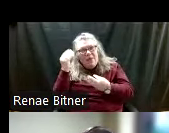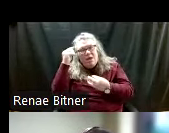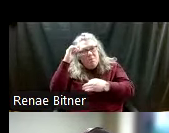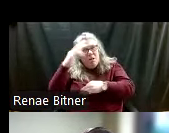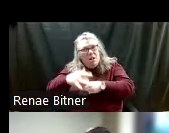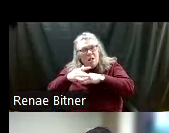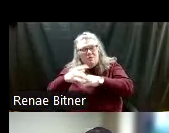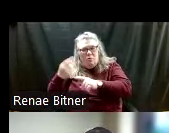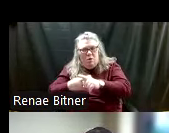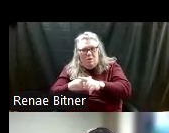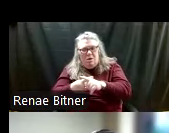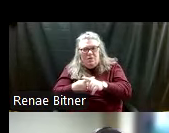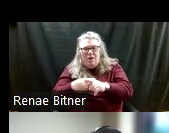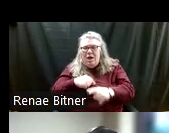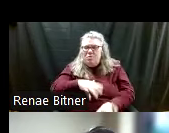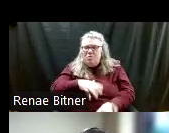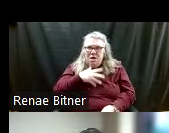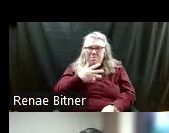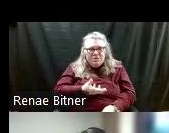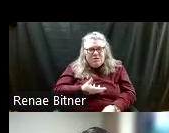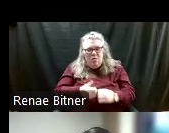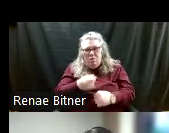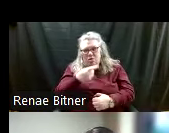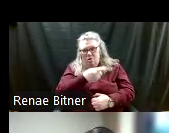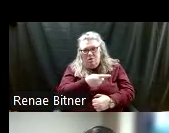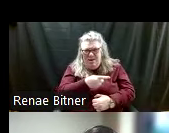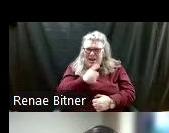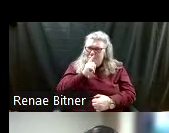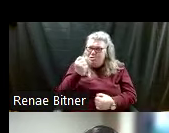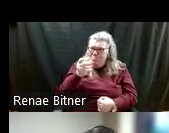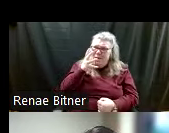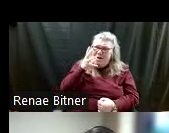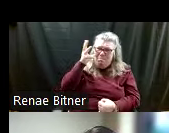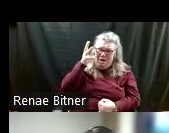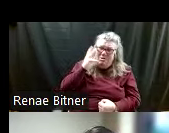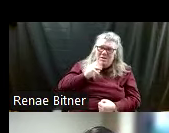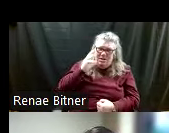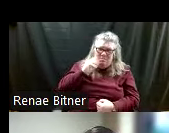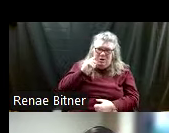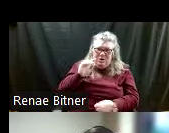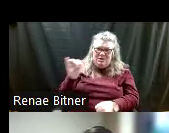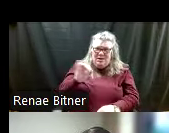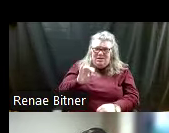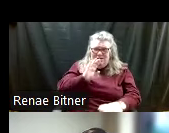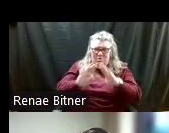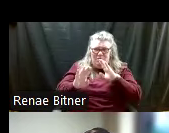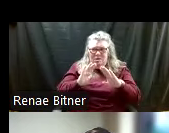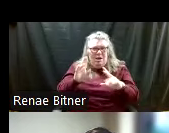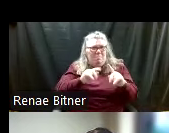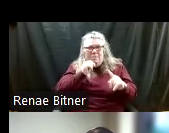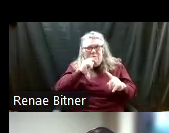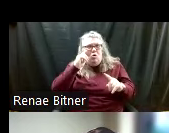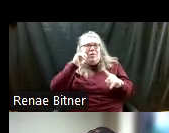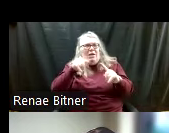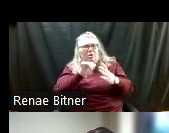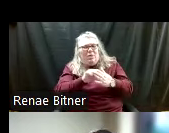month. So I was very upset with her, as I'm sure many parents are. Nobody really thinks about that,